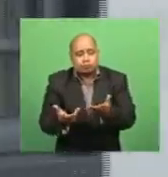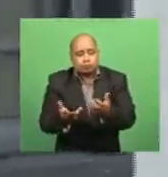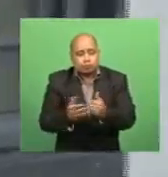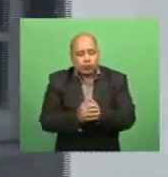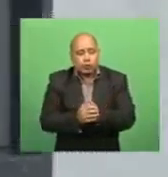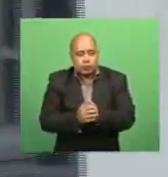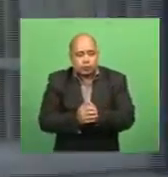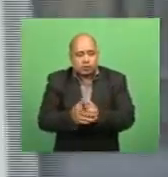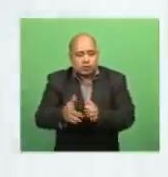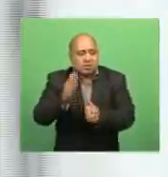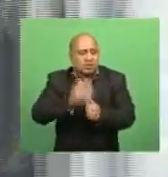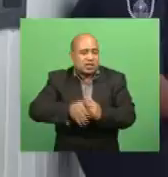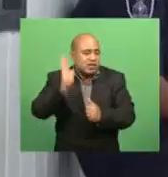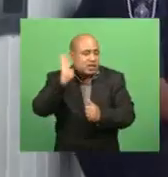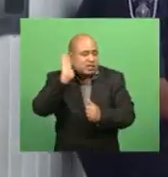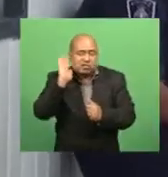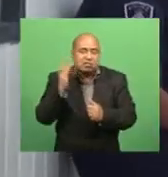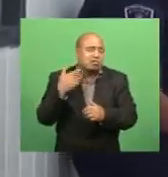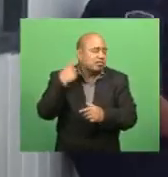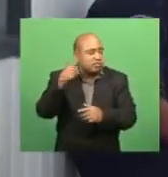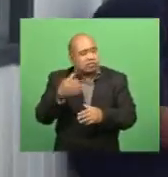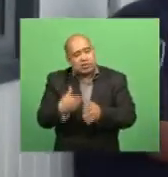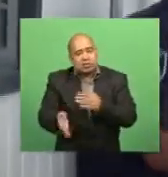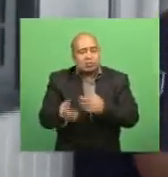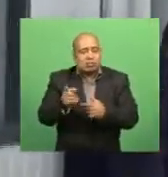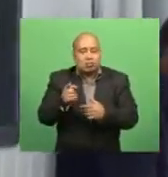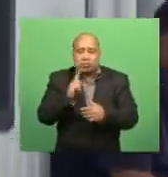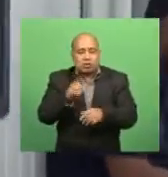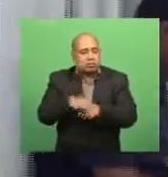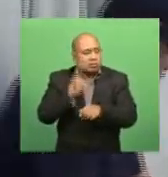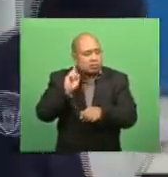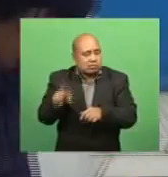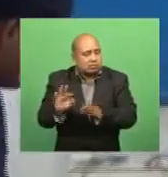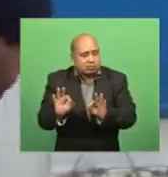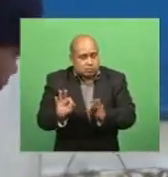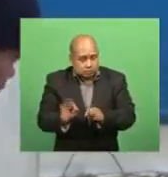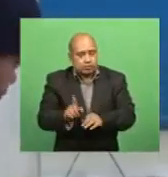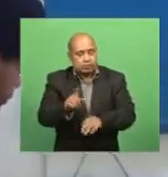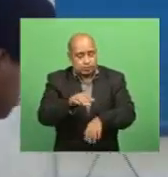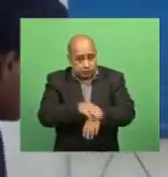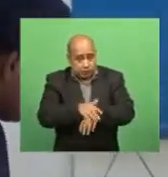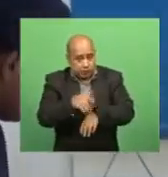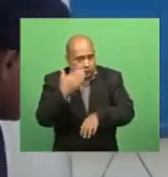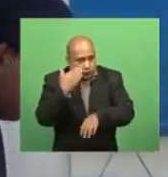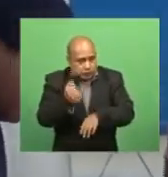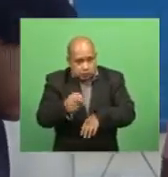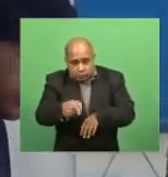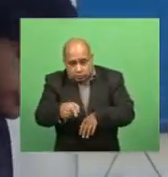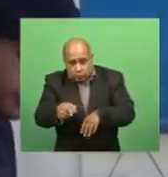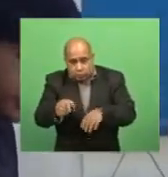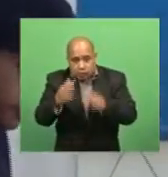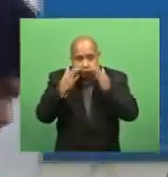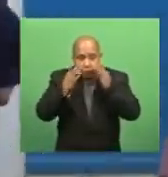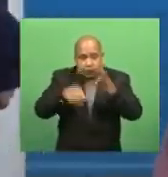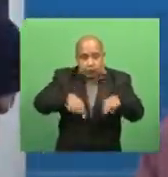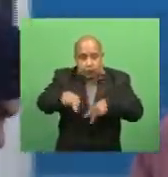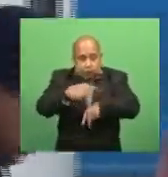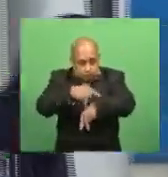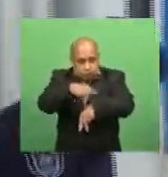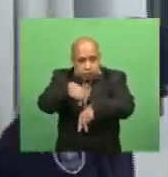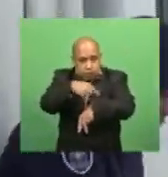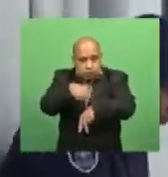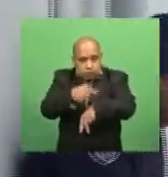In these cases, the accused persons were found loitering in Suva during the curfew hours without any strong reason of doing